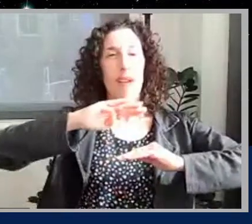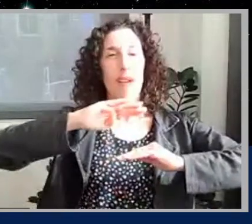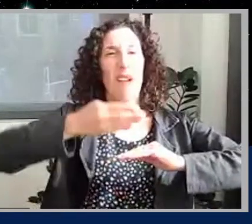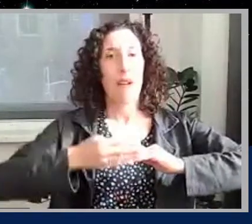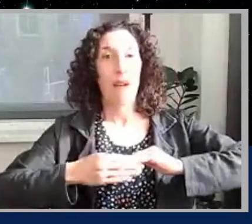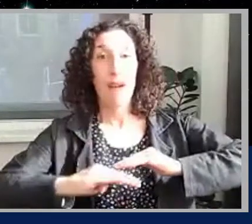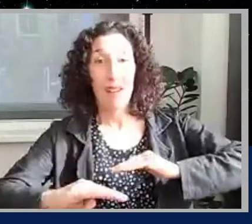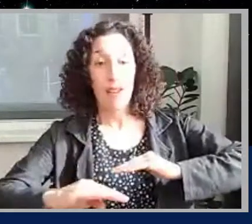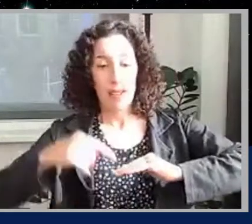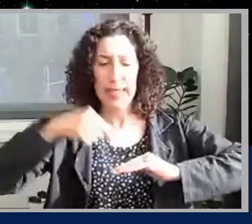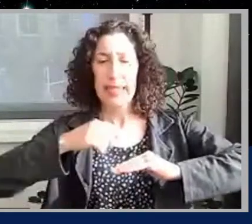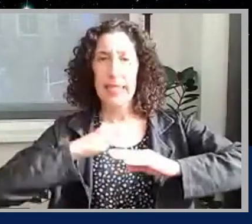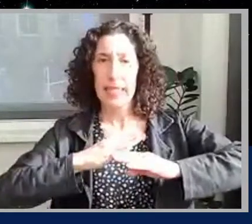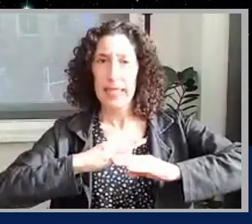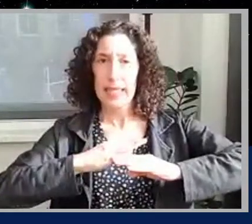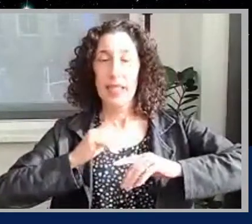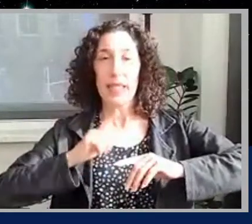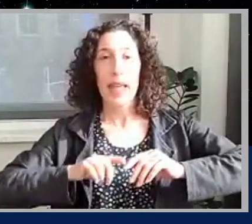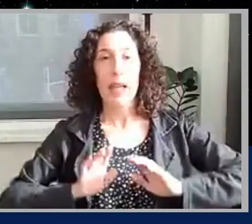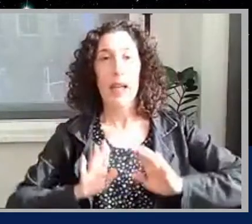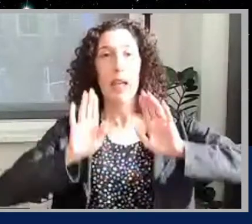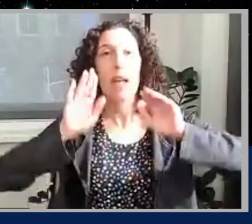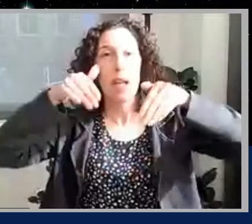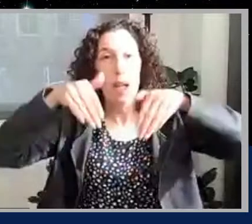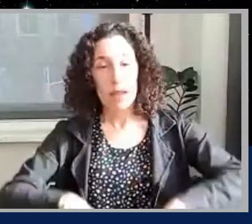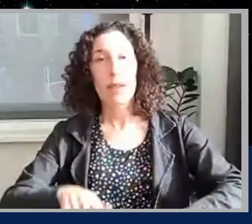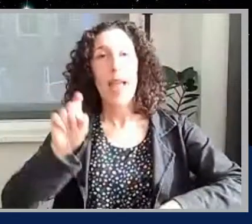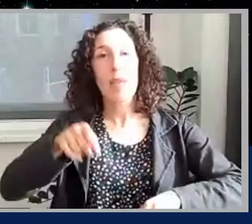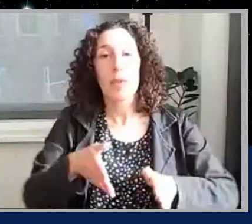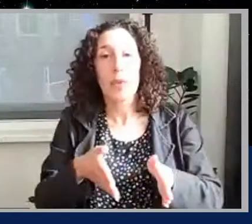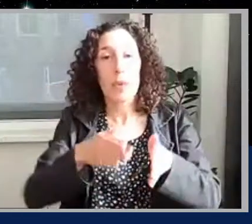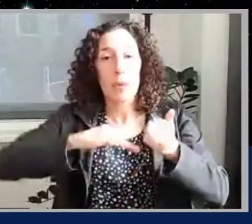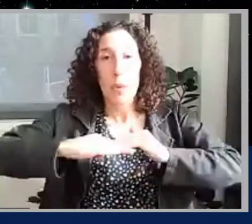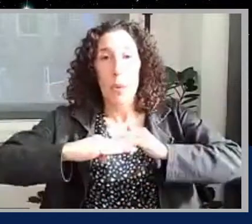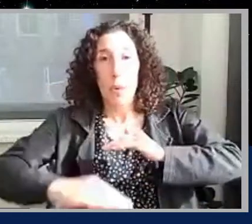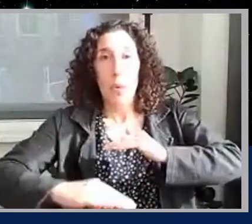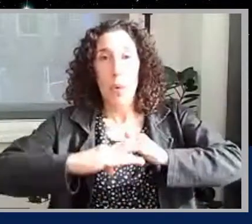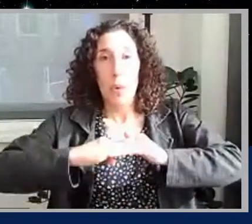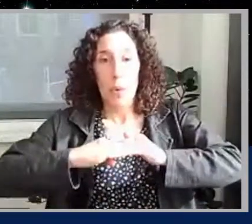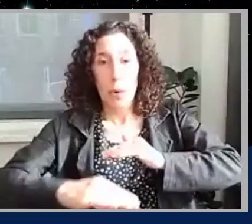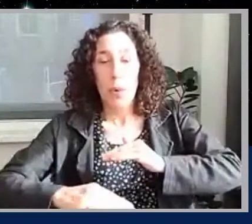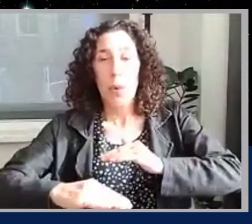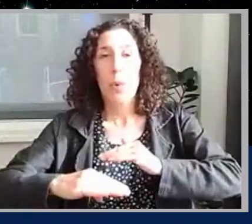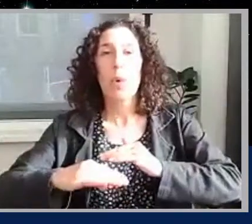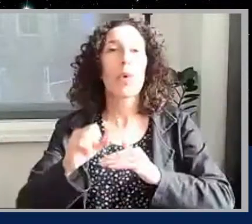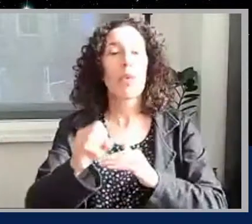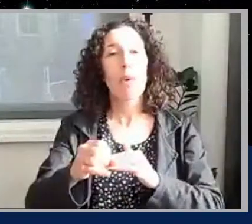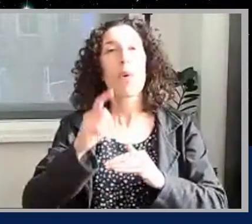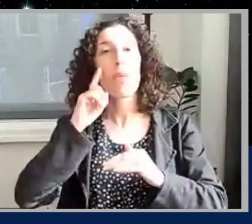only the part that took place in the lecture hall was, and the stargazing wasn't.